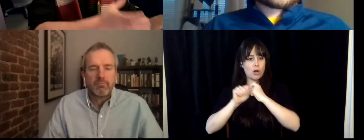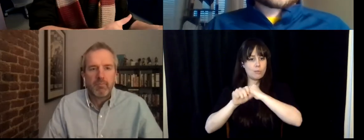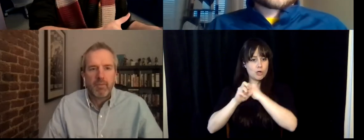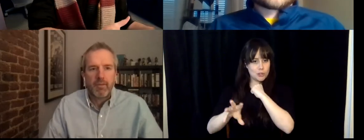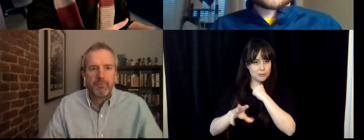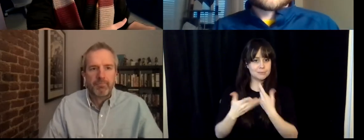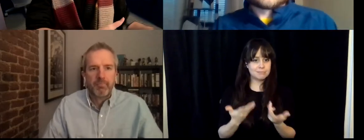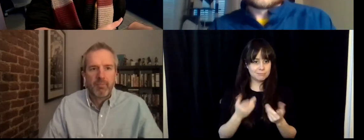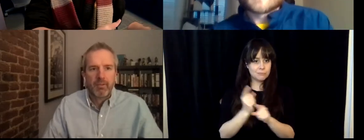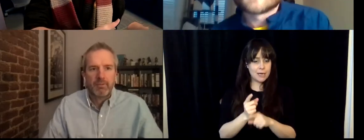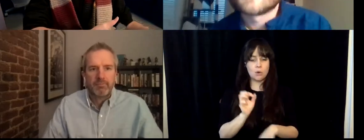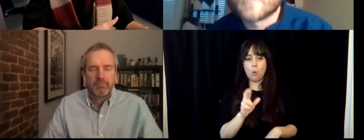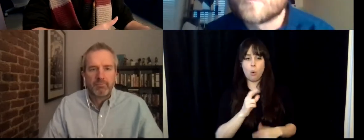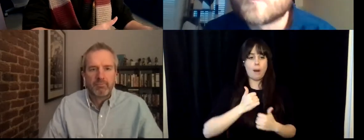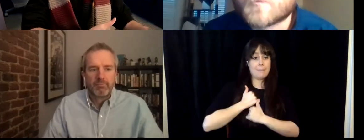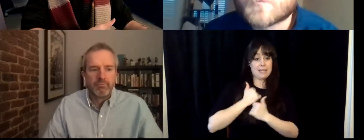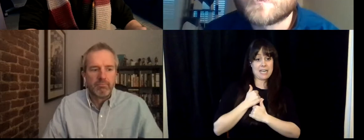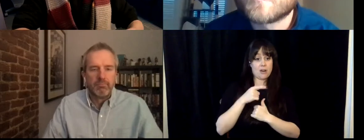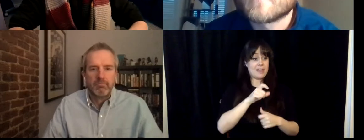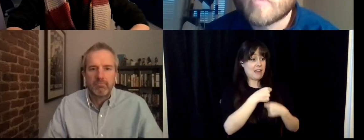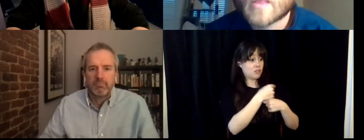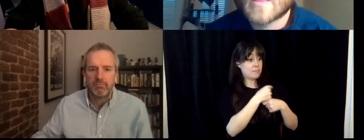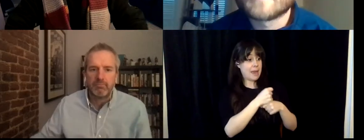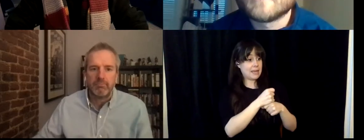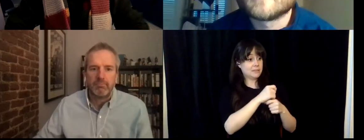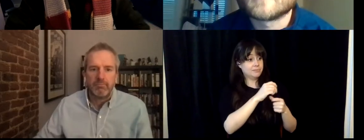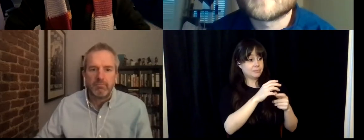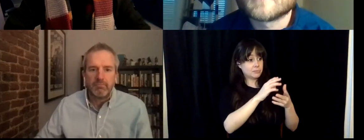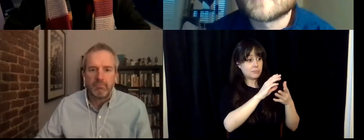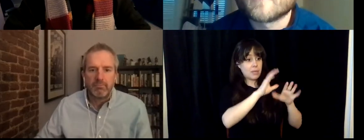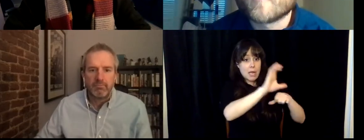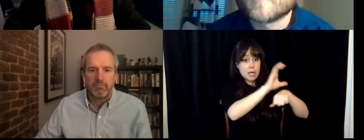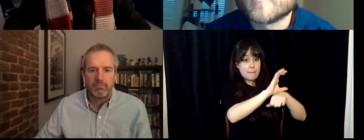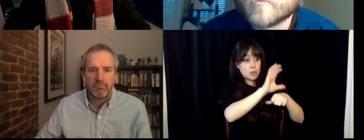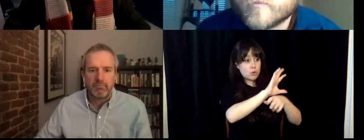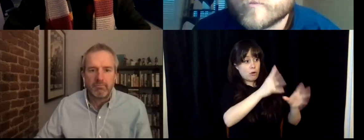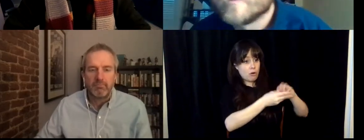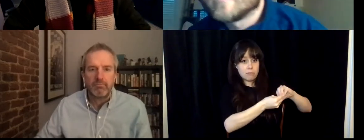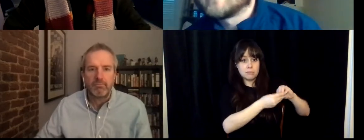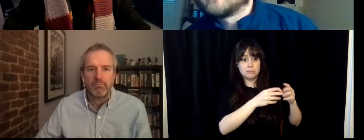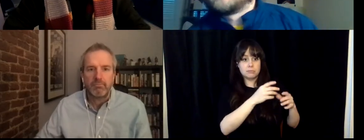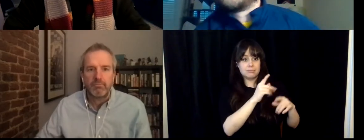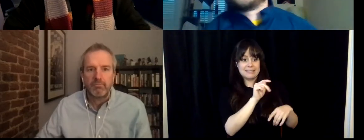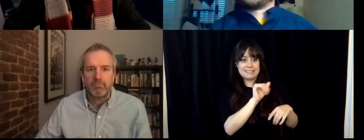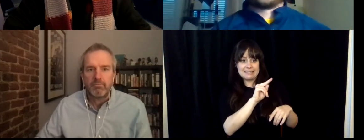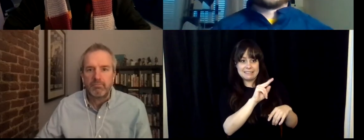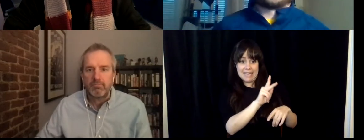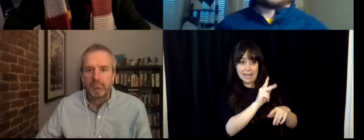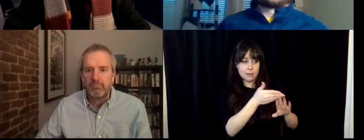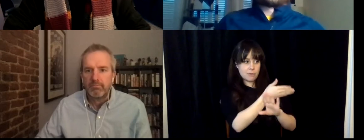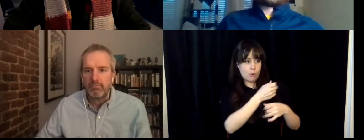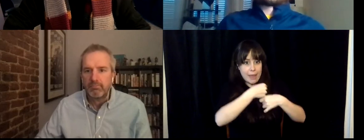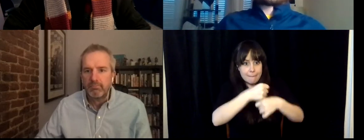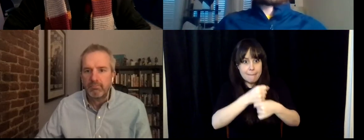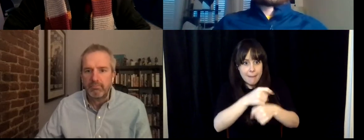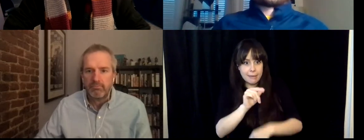actually build the tank to make sure it does what it needs to do. So there's a lot of government and corporations around here. Those are